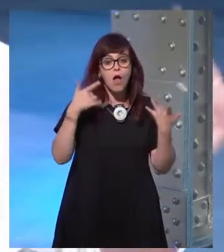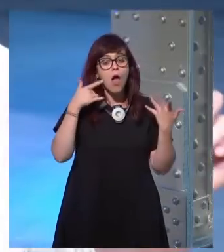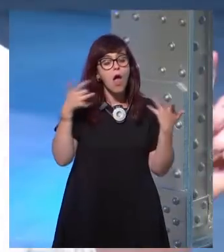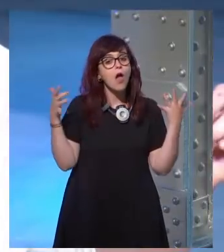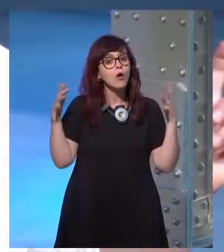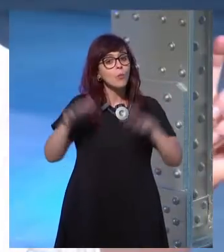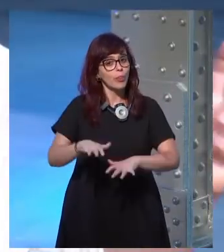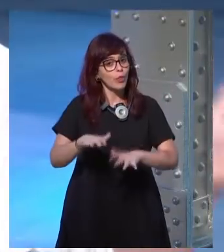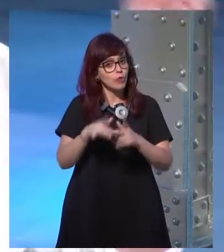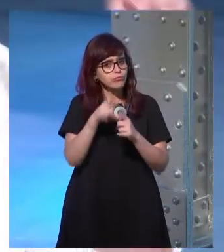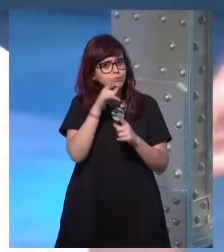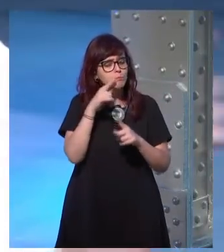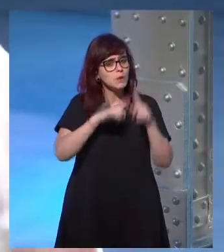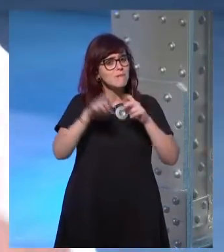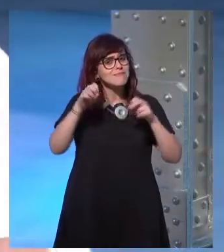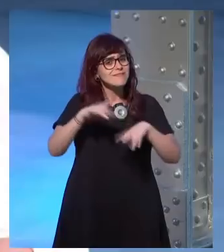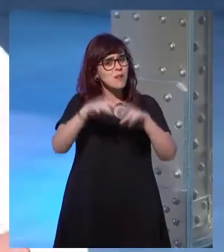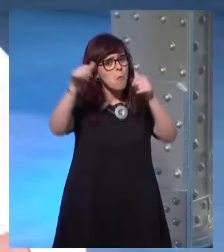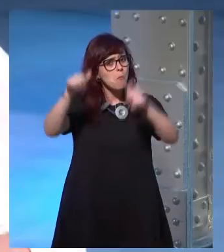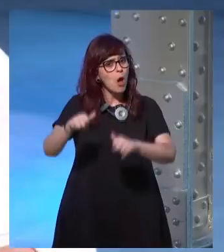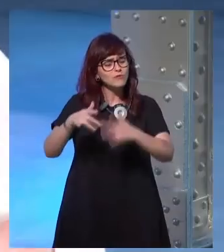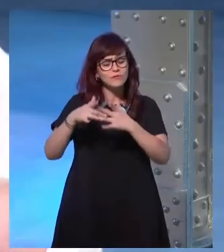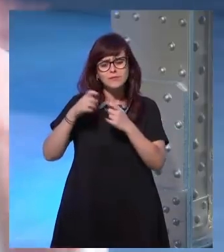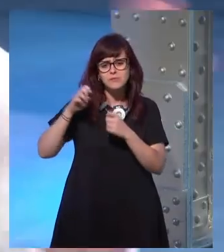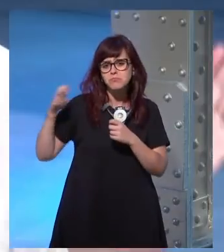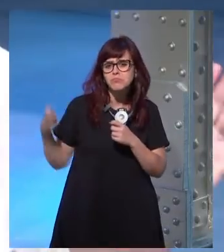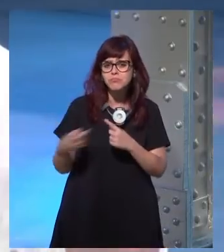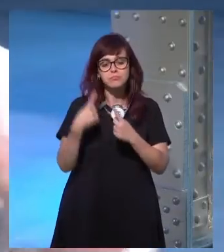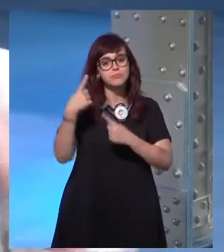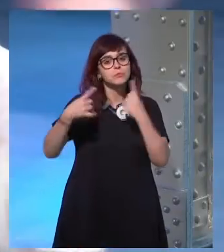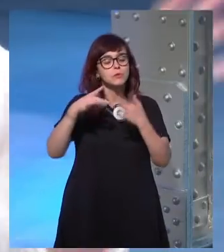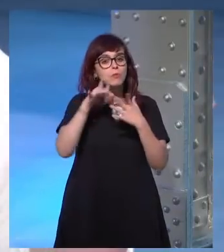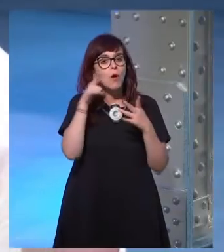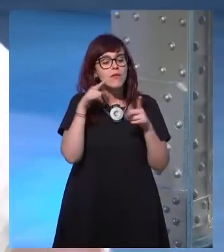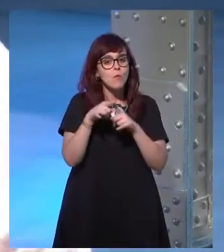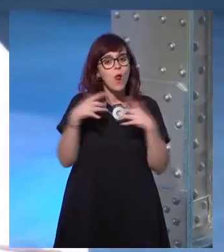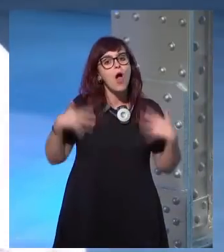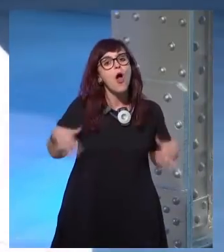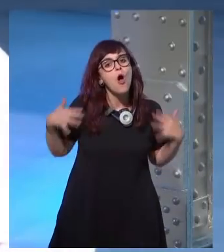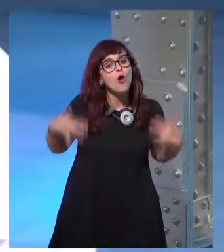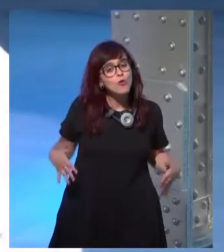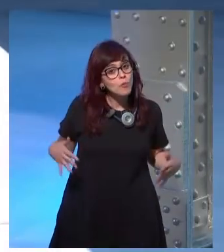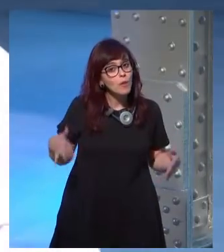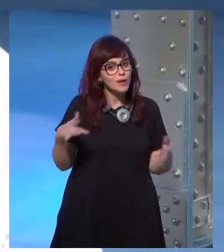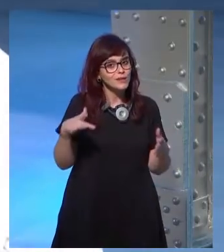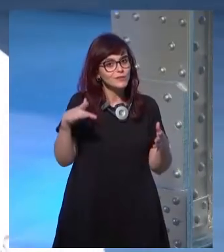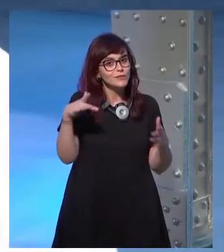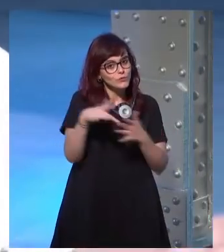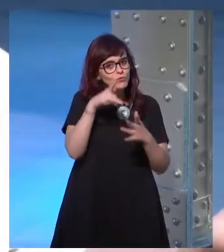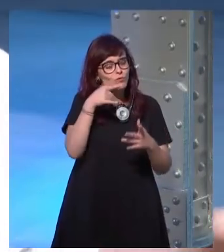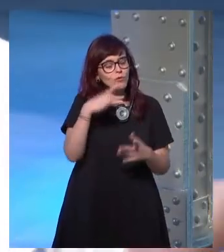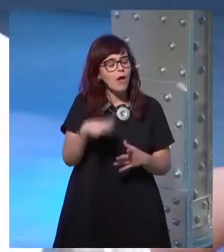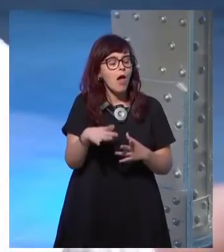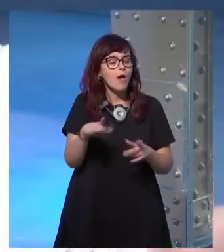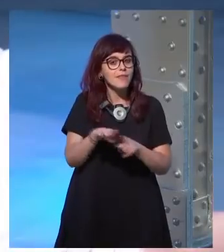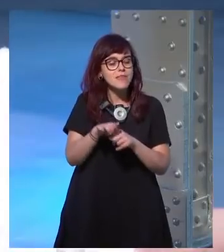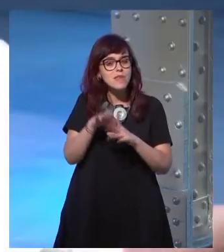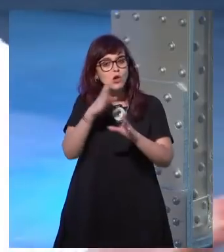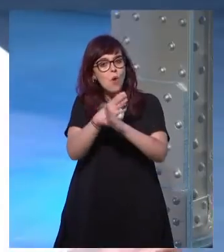what harassment looks like. This is what consent looks like. And they're everywhere. These posters are everywhere at this convention. And women love to go